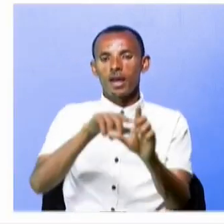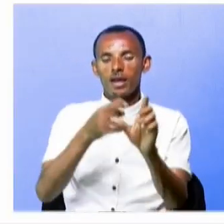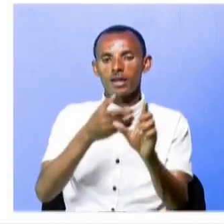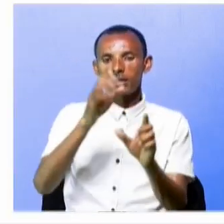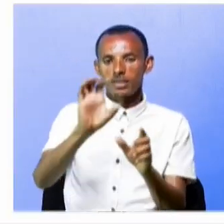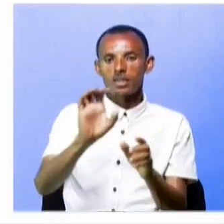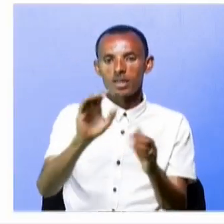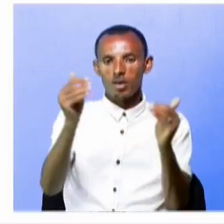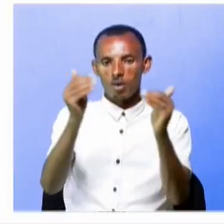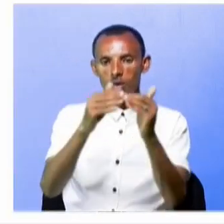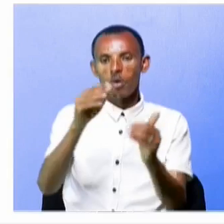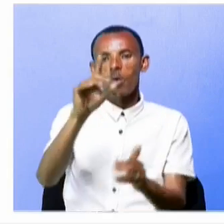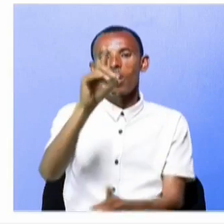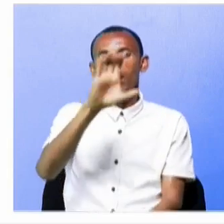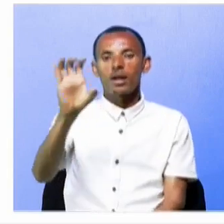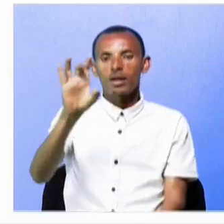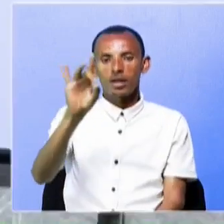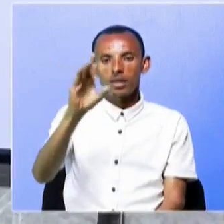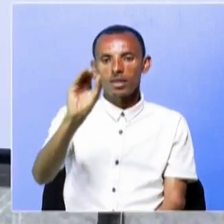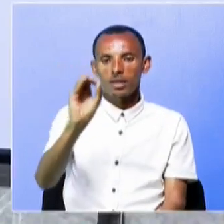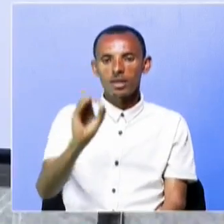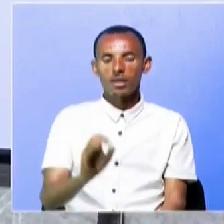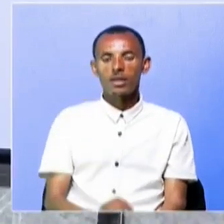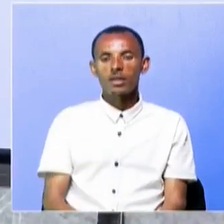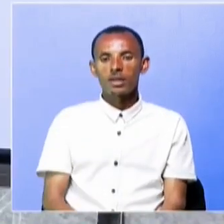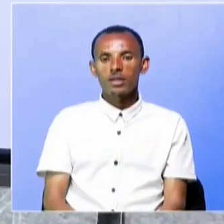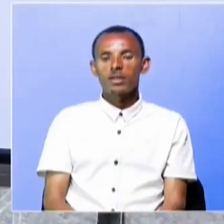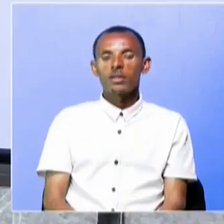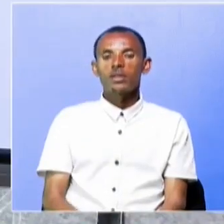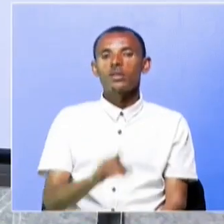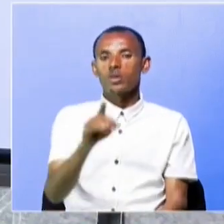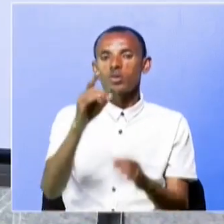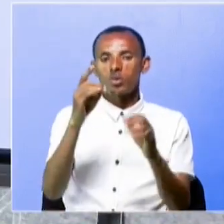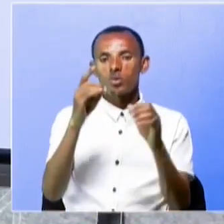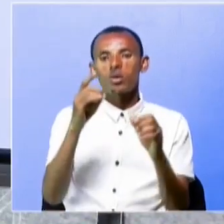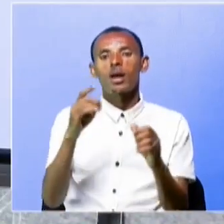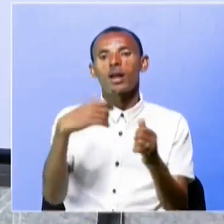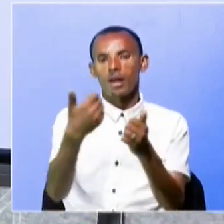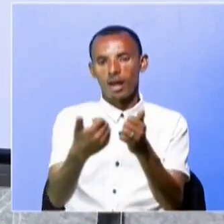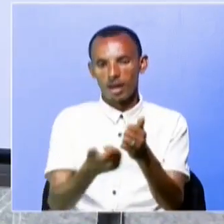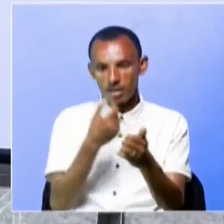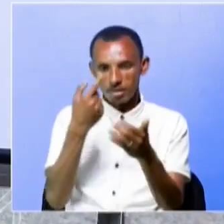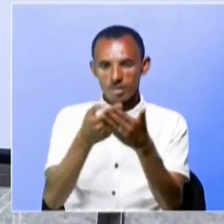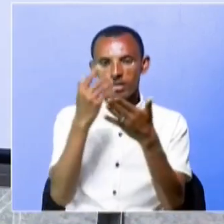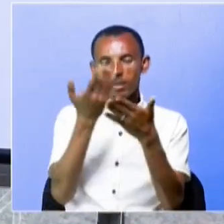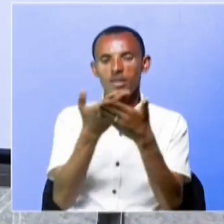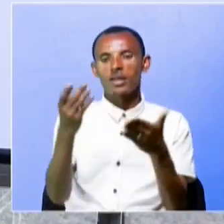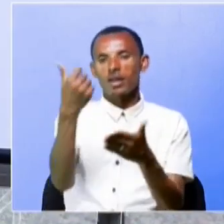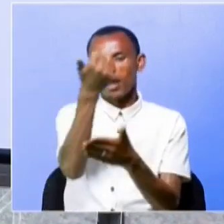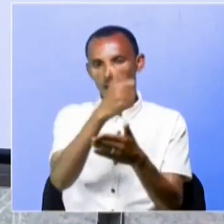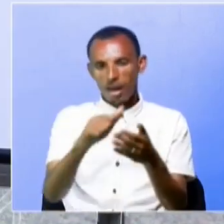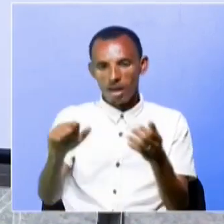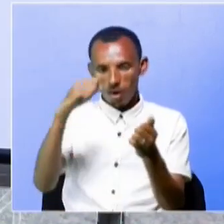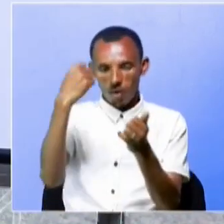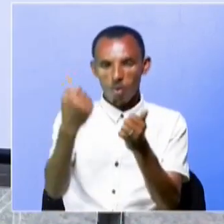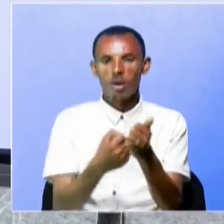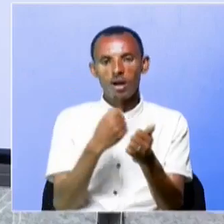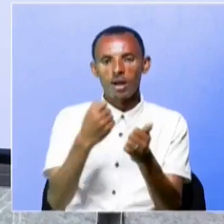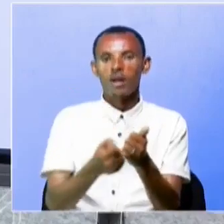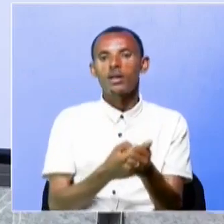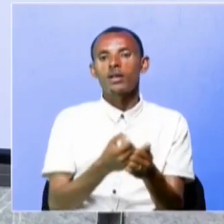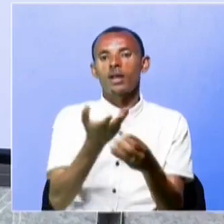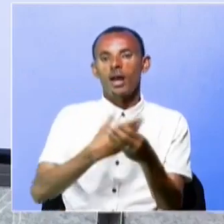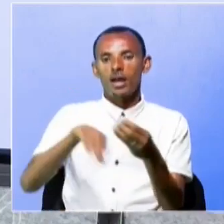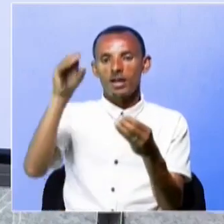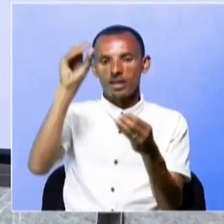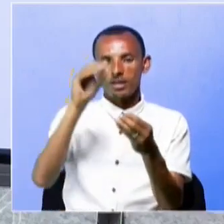be 180 degrees, right? You can rearrange this thing in any order, okay? Addition